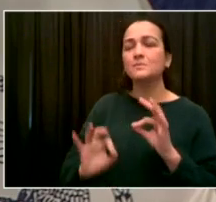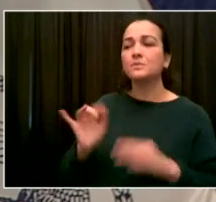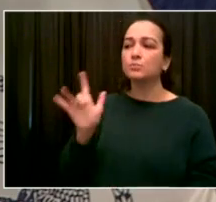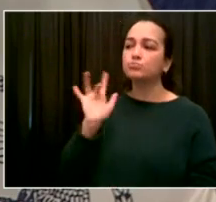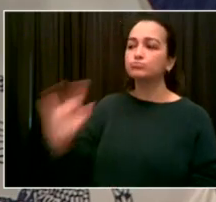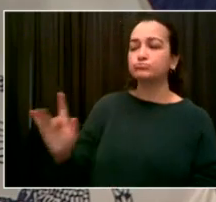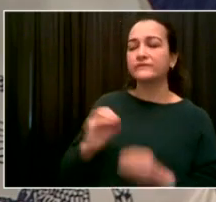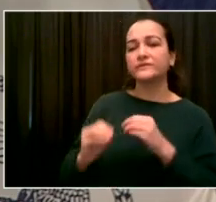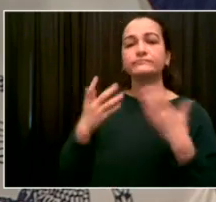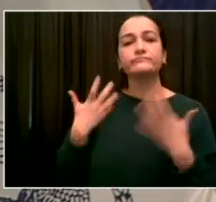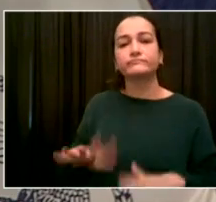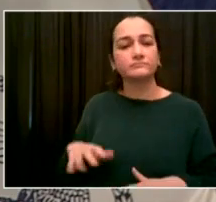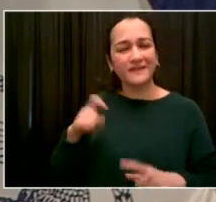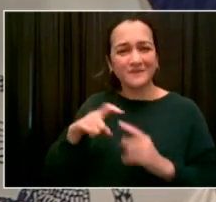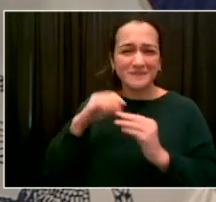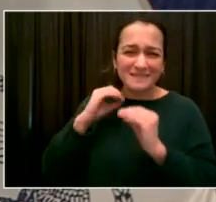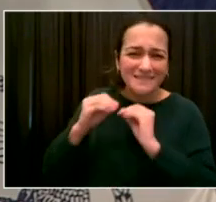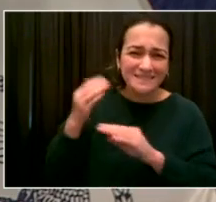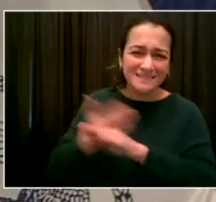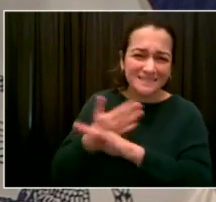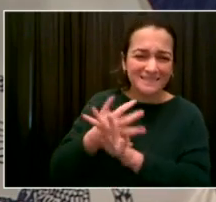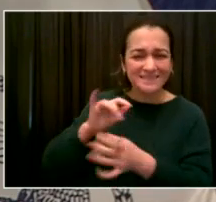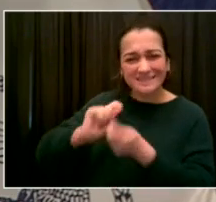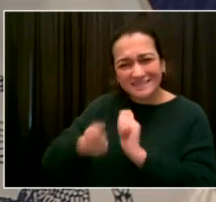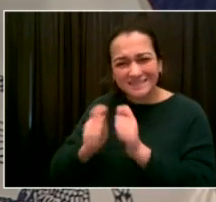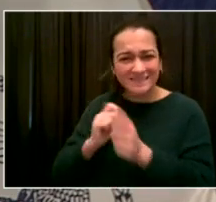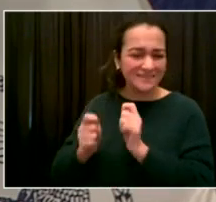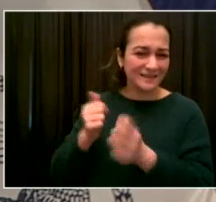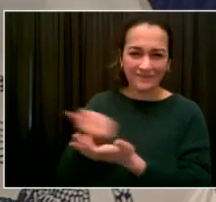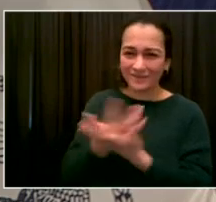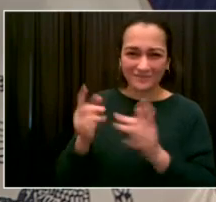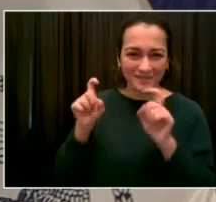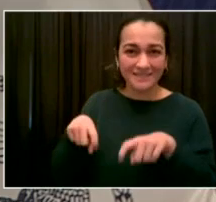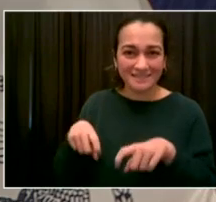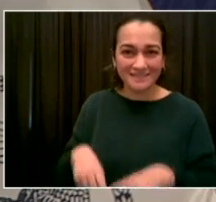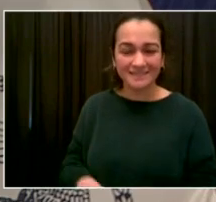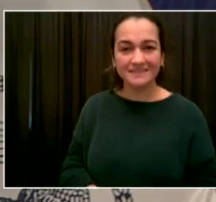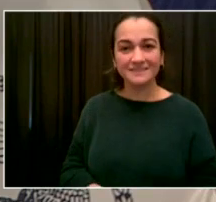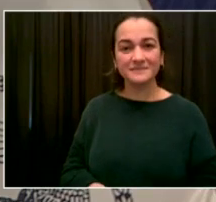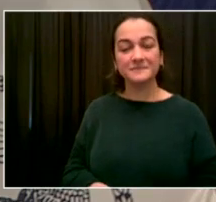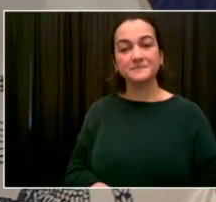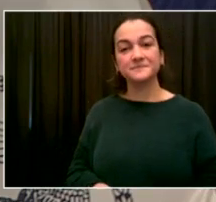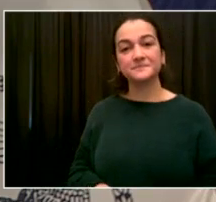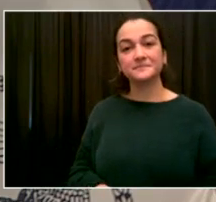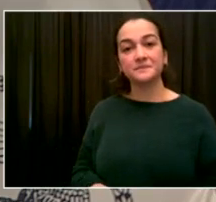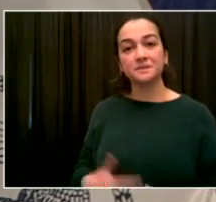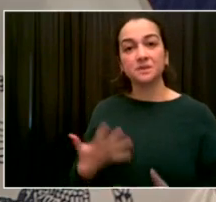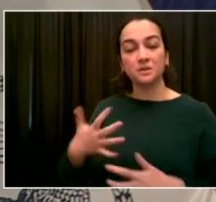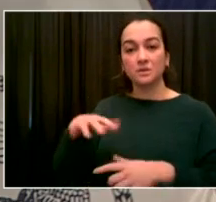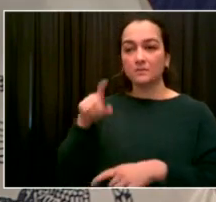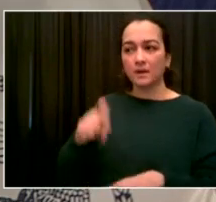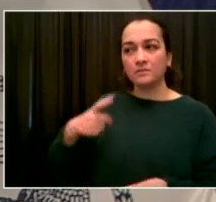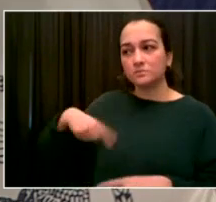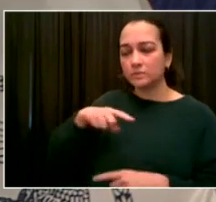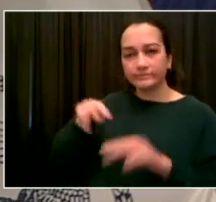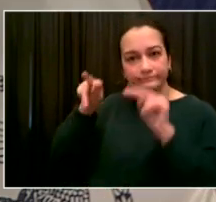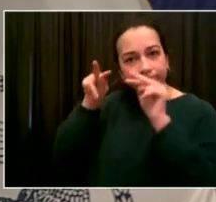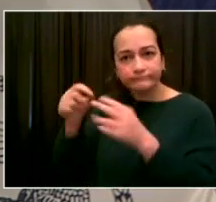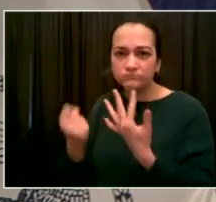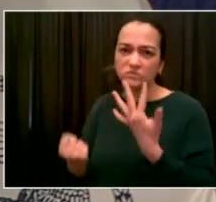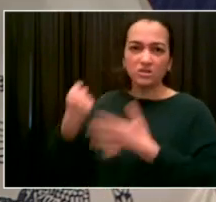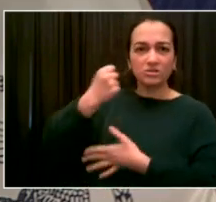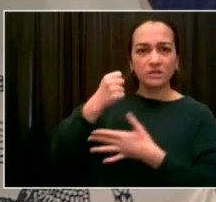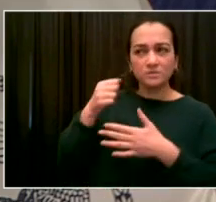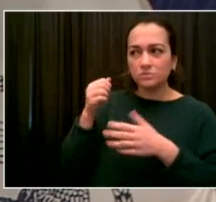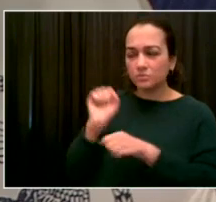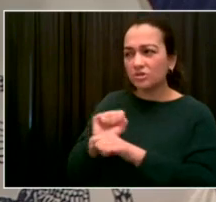possible. Every resource is going to be made available. If there's anything NYCHA needs they don't have, we'll make it available to